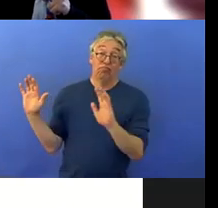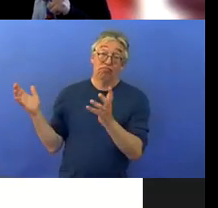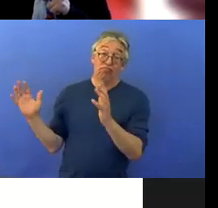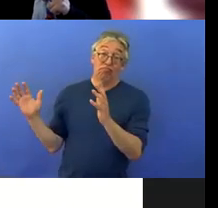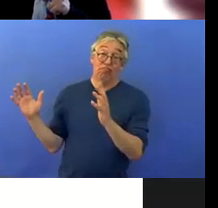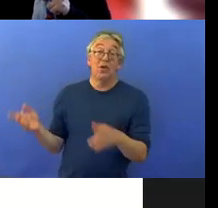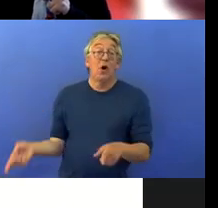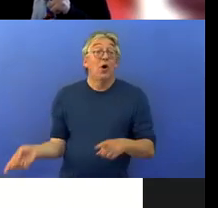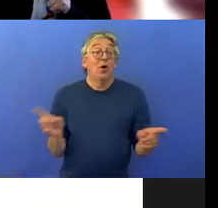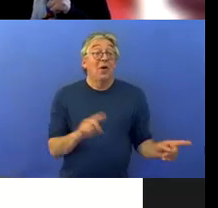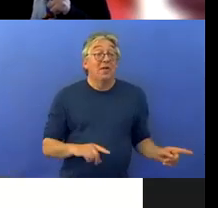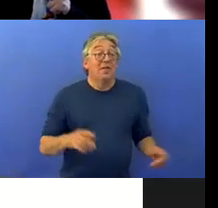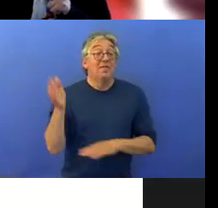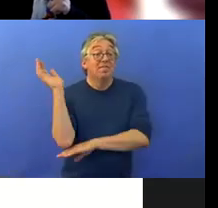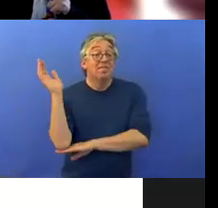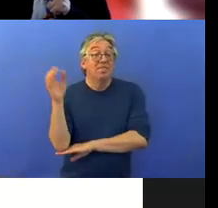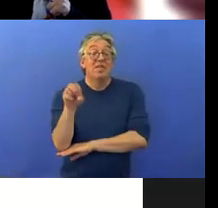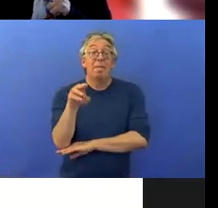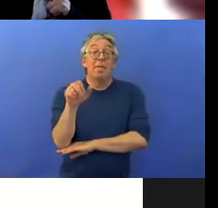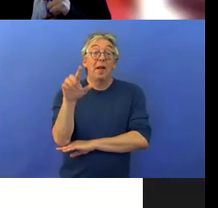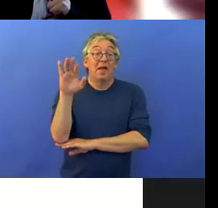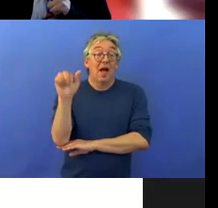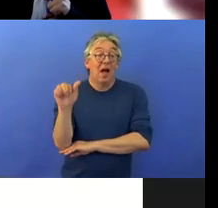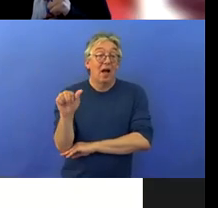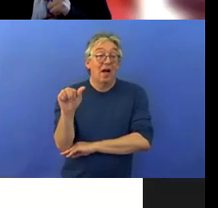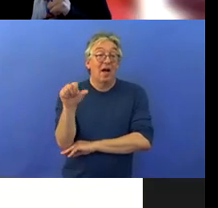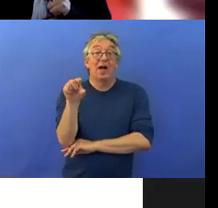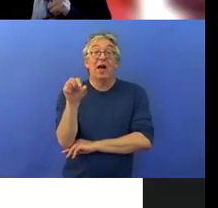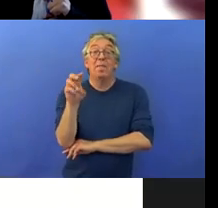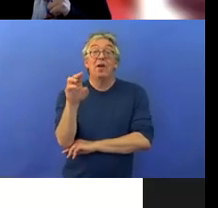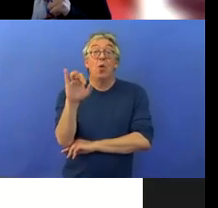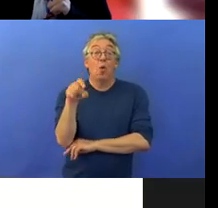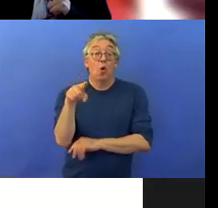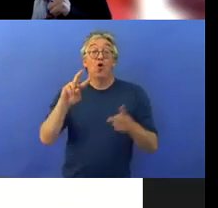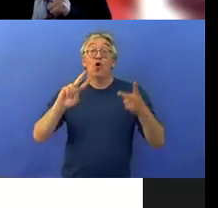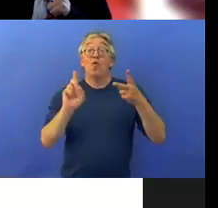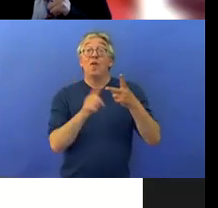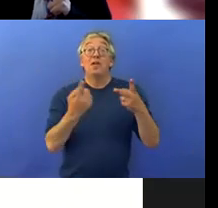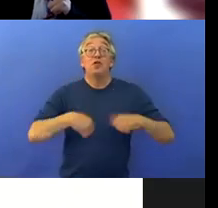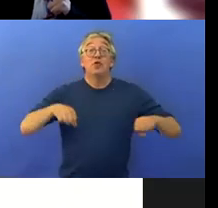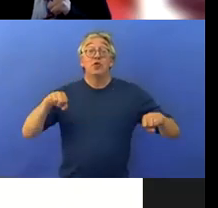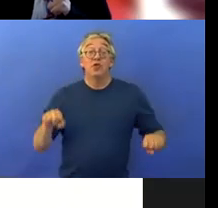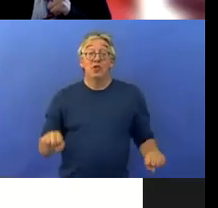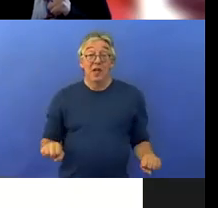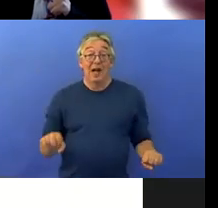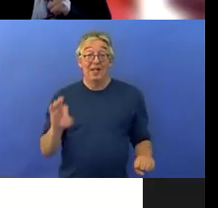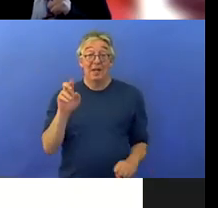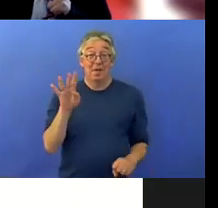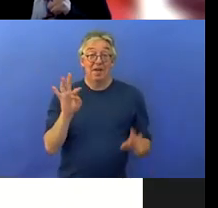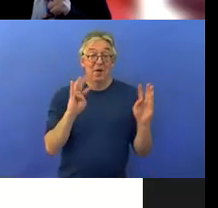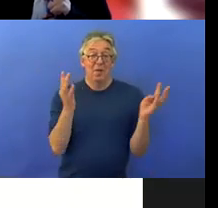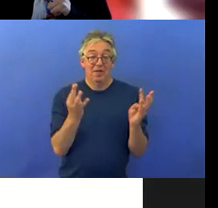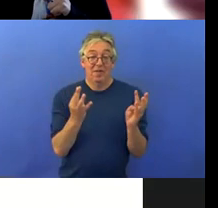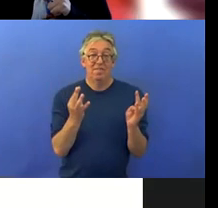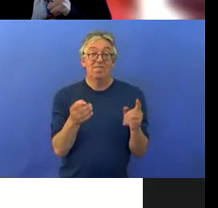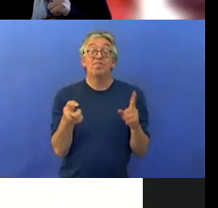Amelia Kamiorios. She is the vice chair of the CRPD committee, and she's a member of